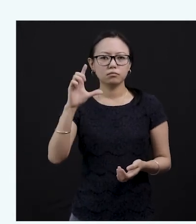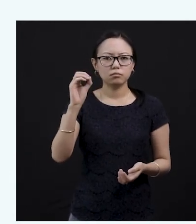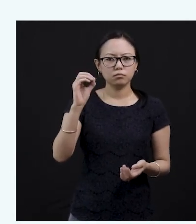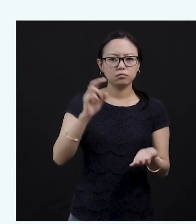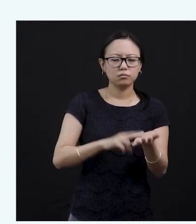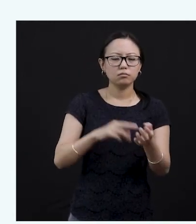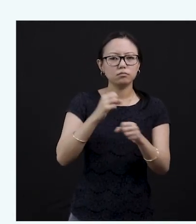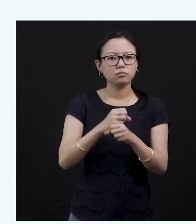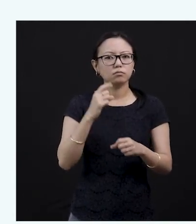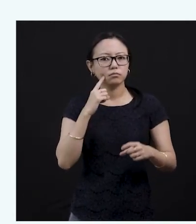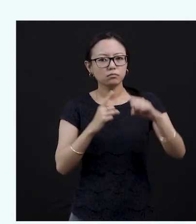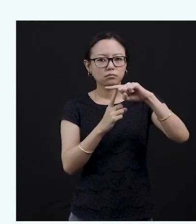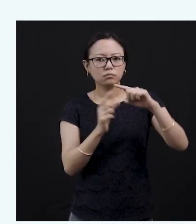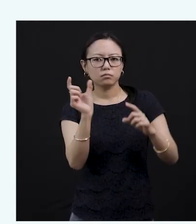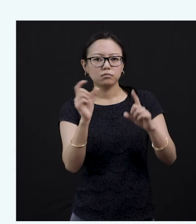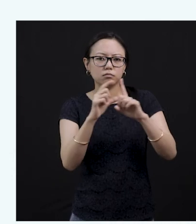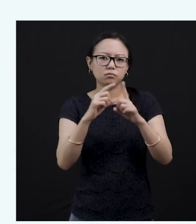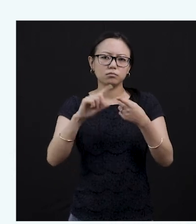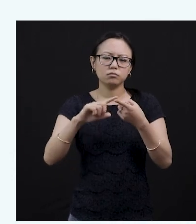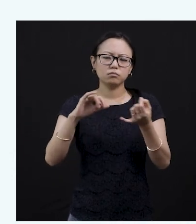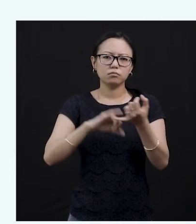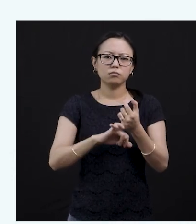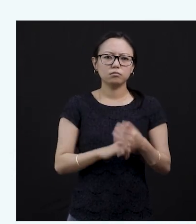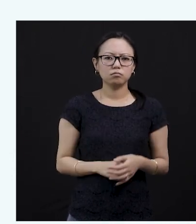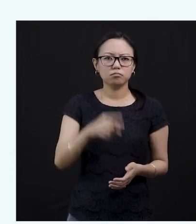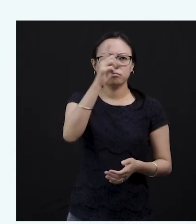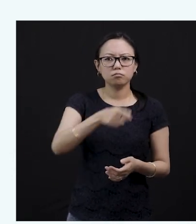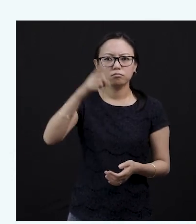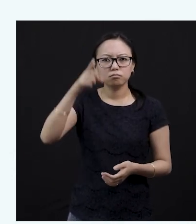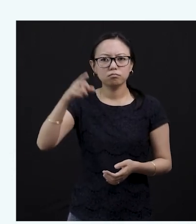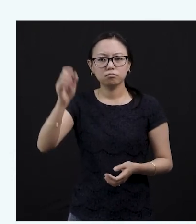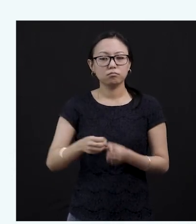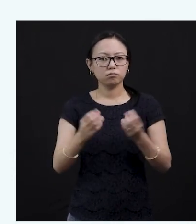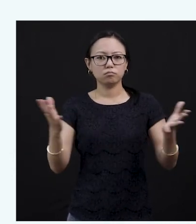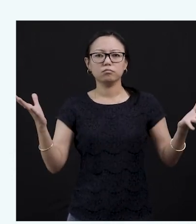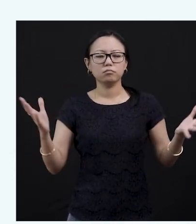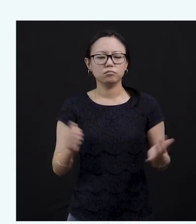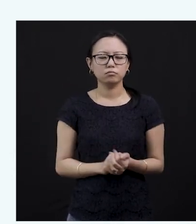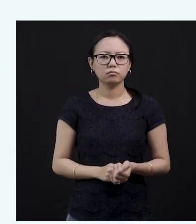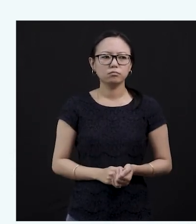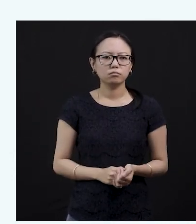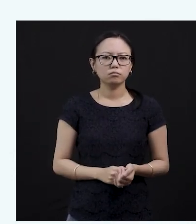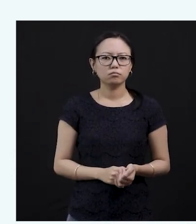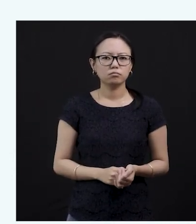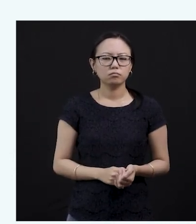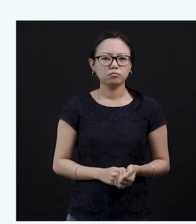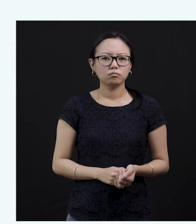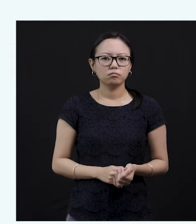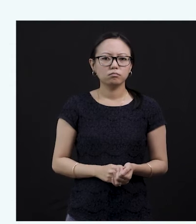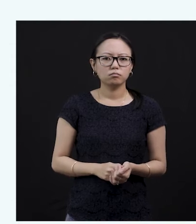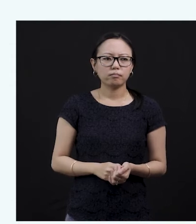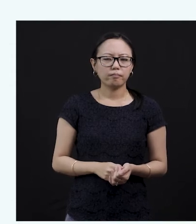have, so just like how the Earth was divided by equator into 2 parts,